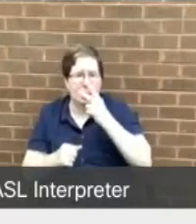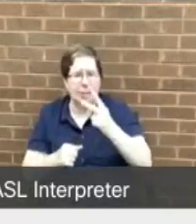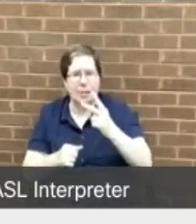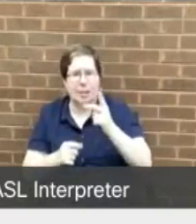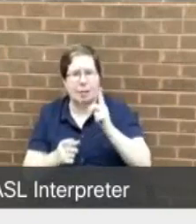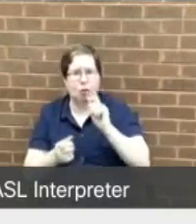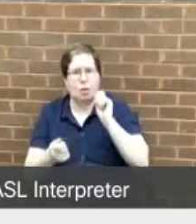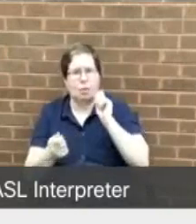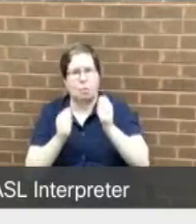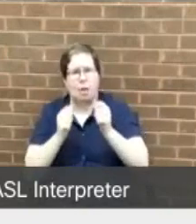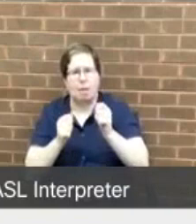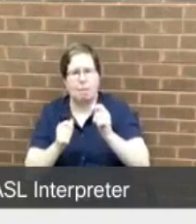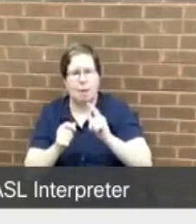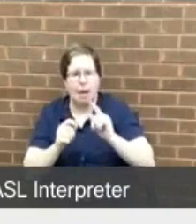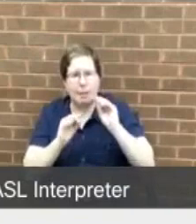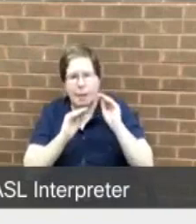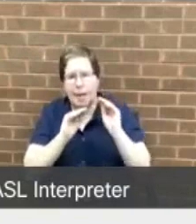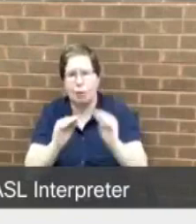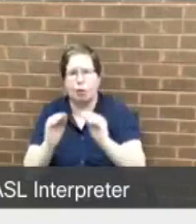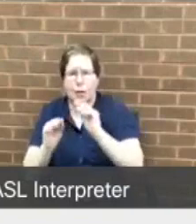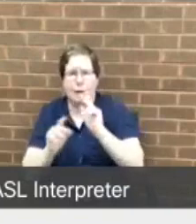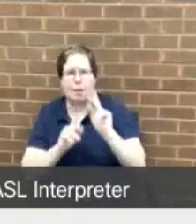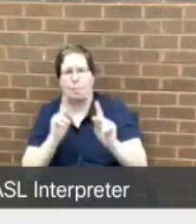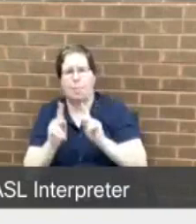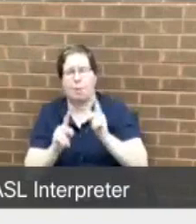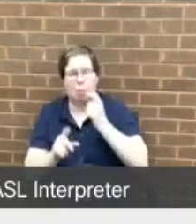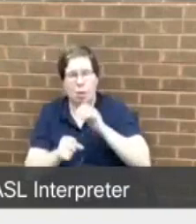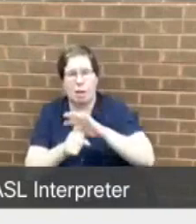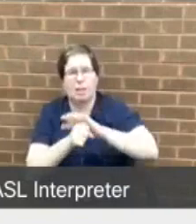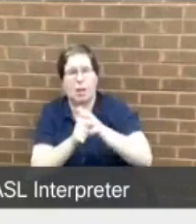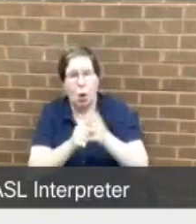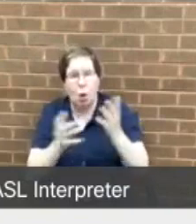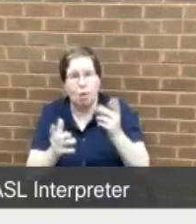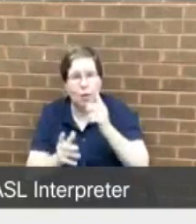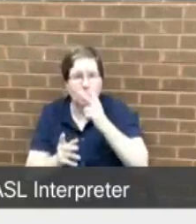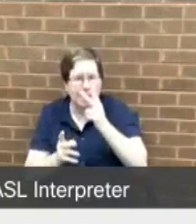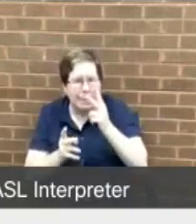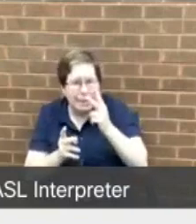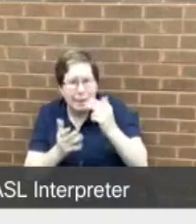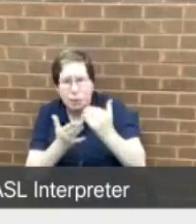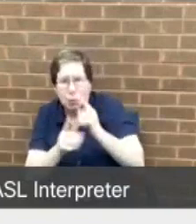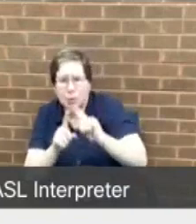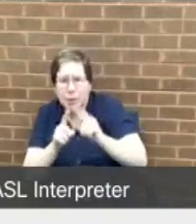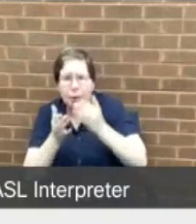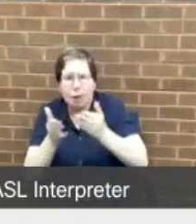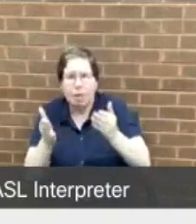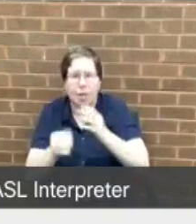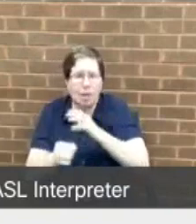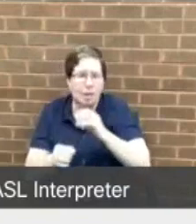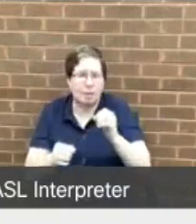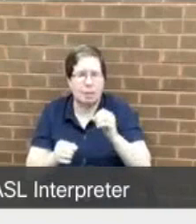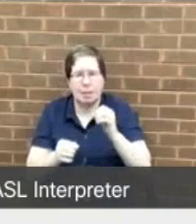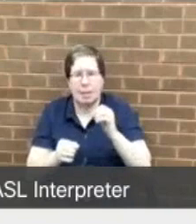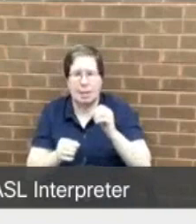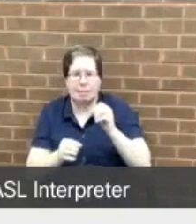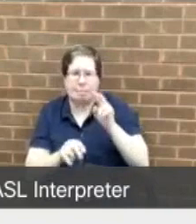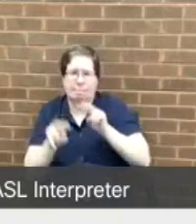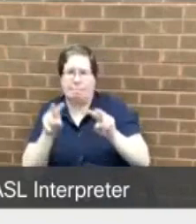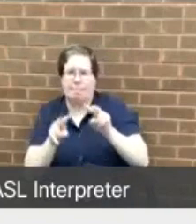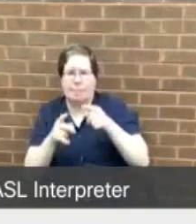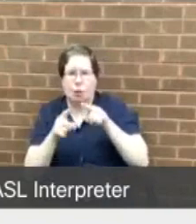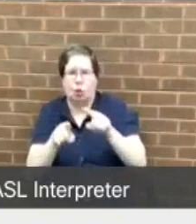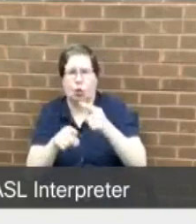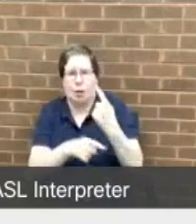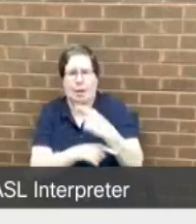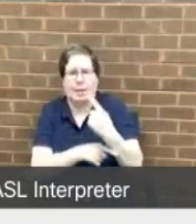modify even our education message because of COVID, because we're seeing different things, and even impairment during the day, which has been